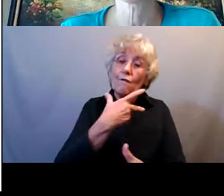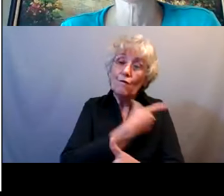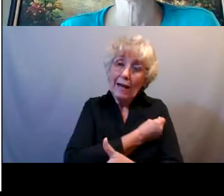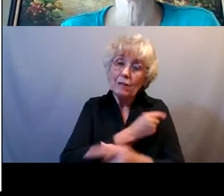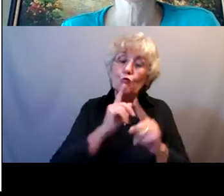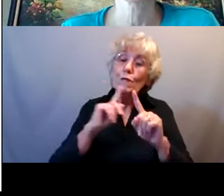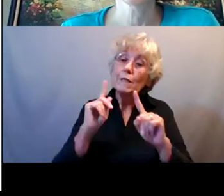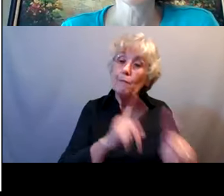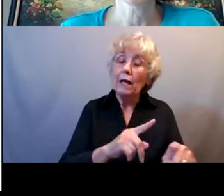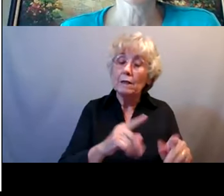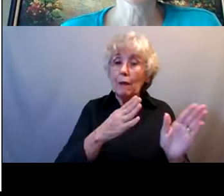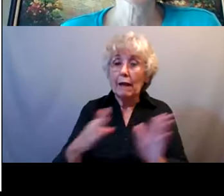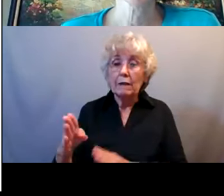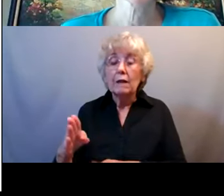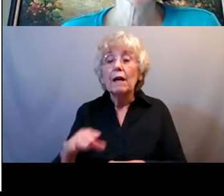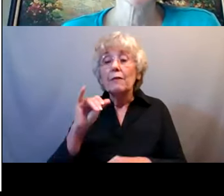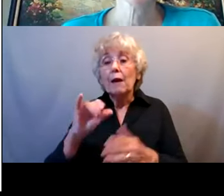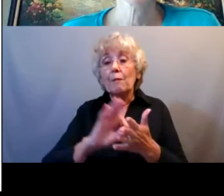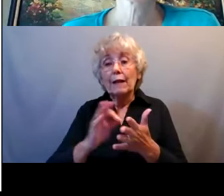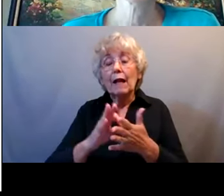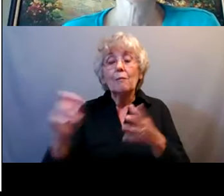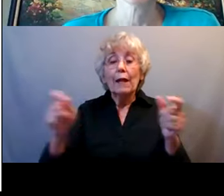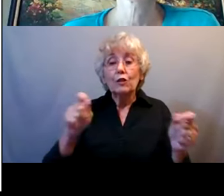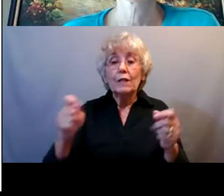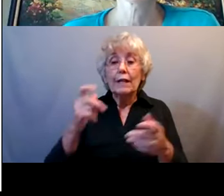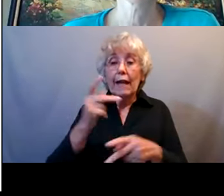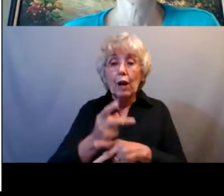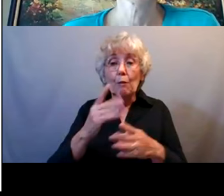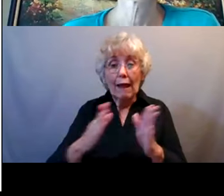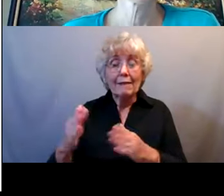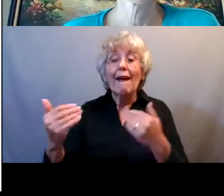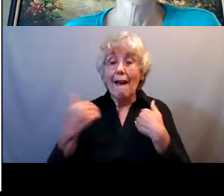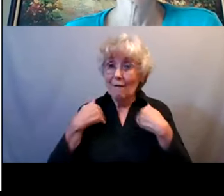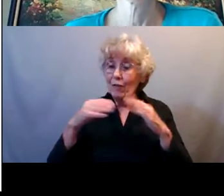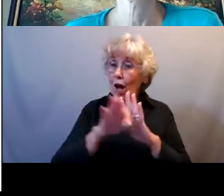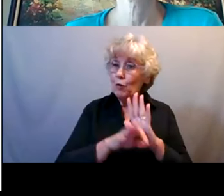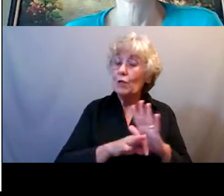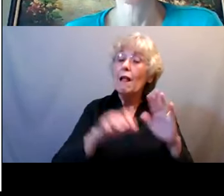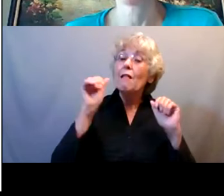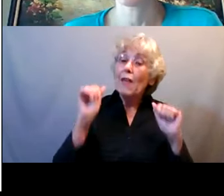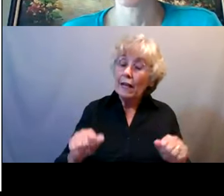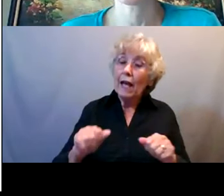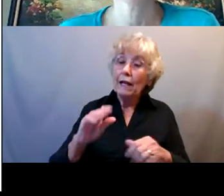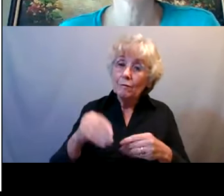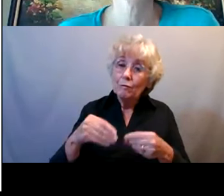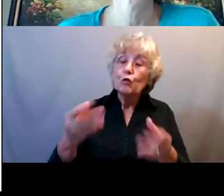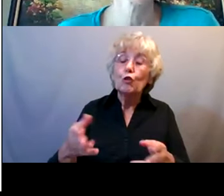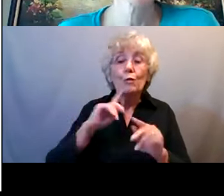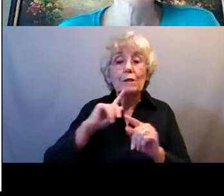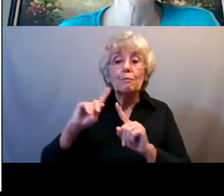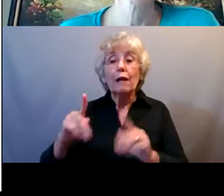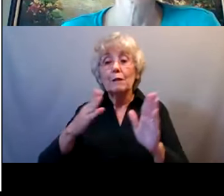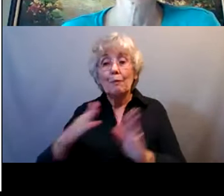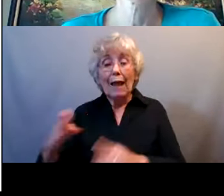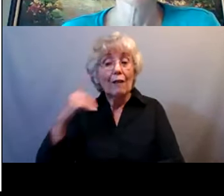response plan. So our Medi-Cal managed care plans have the option of turning in a vaccine response plan to us by